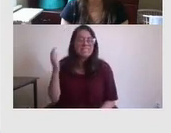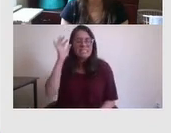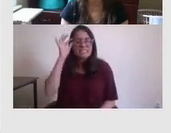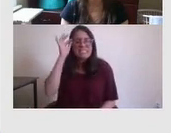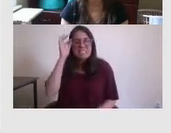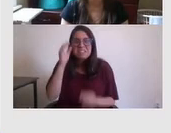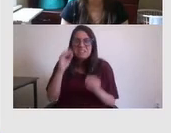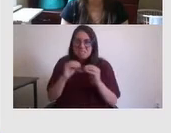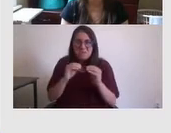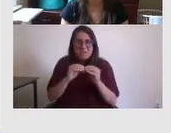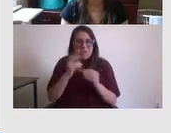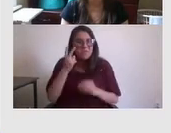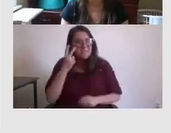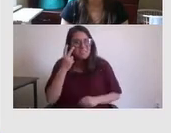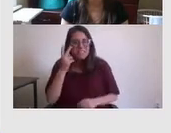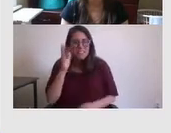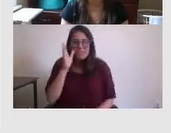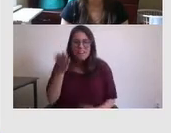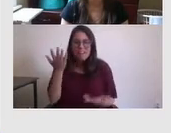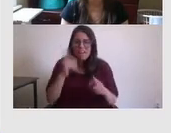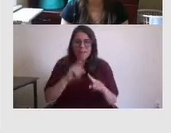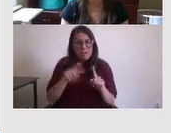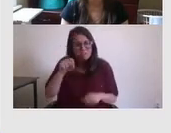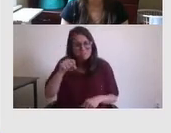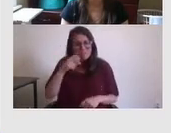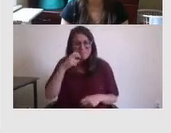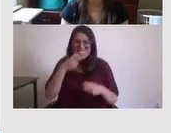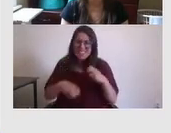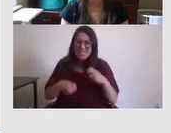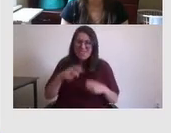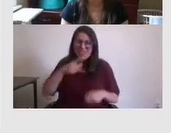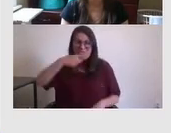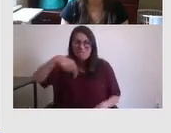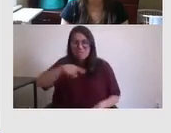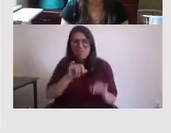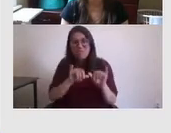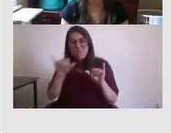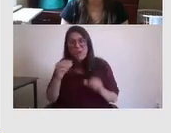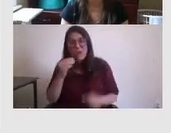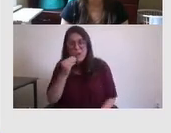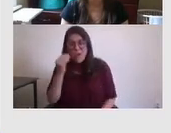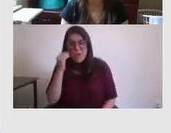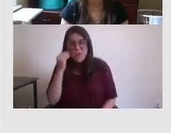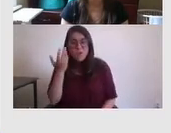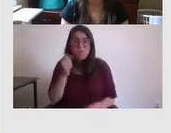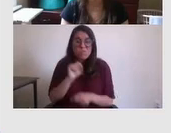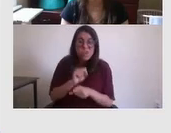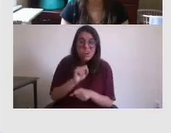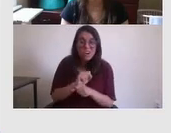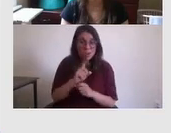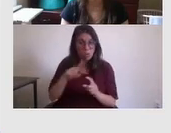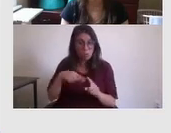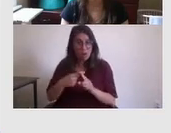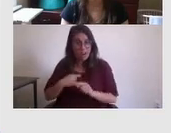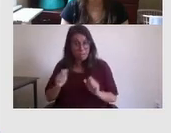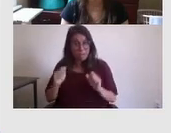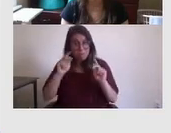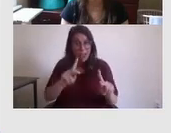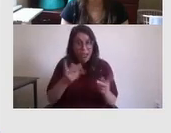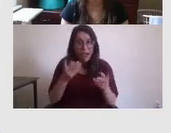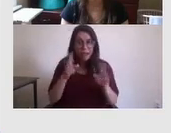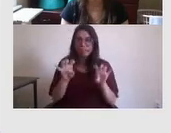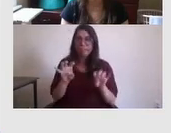with that, but we know that it's difficult for you to be home and not knowing exactly when we're expecting to